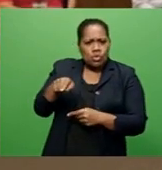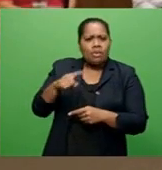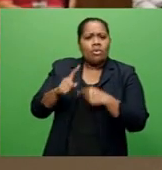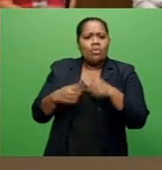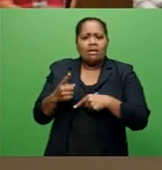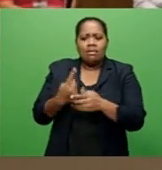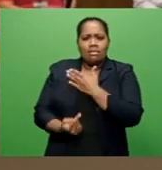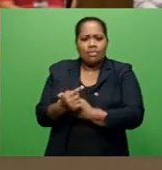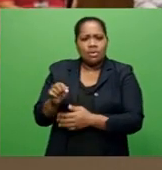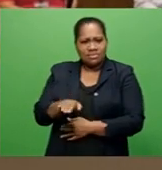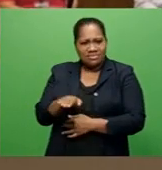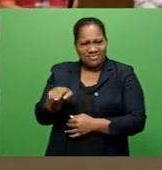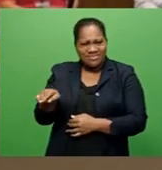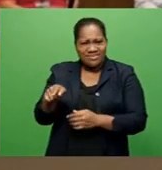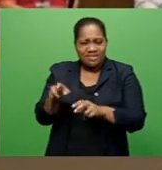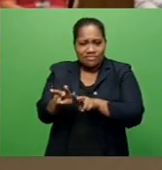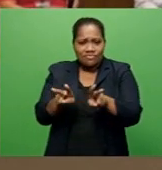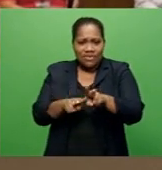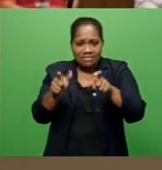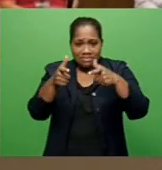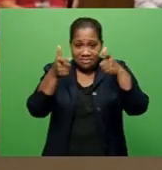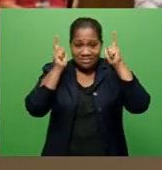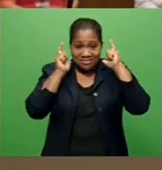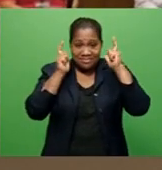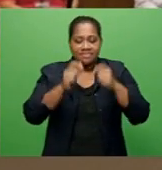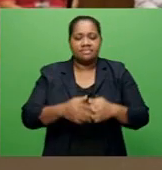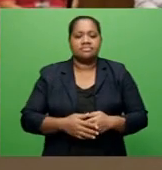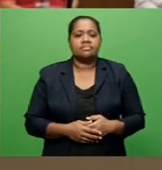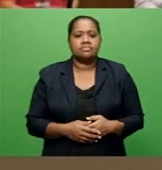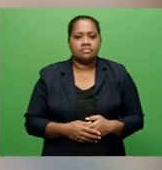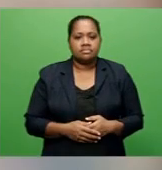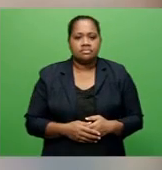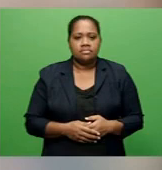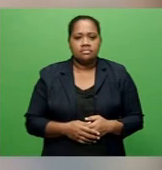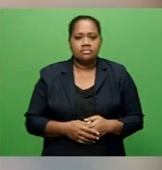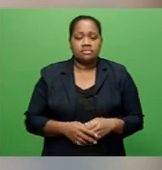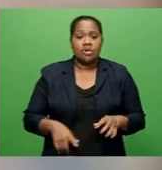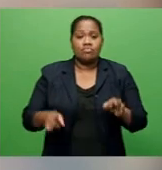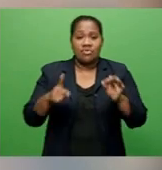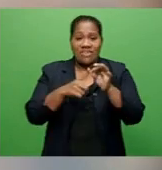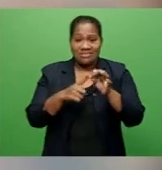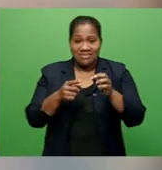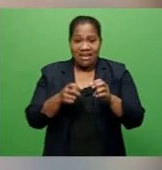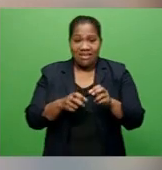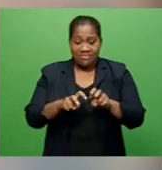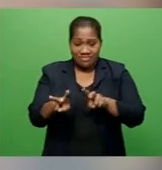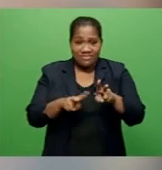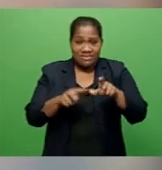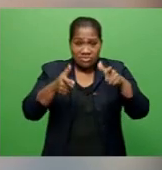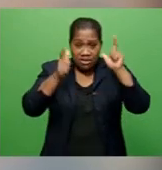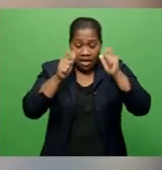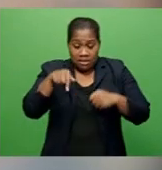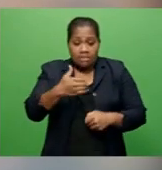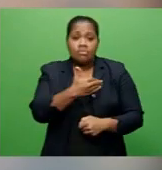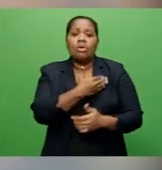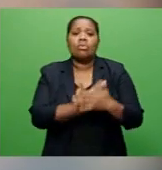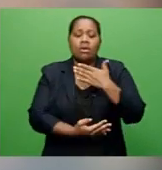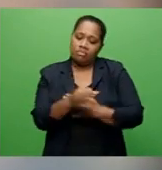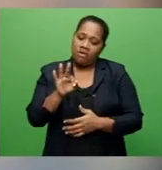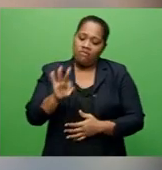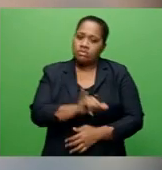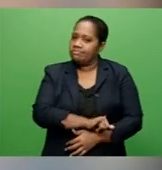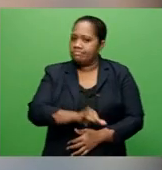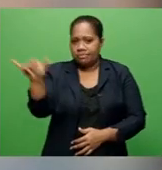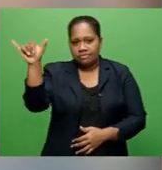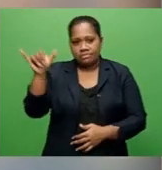The University of the South Pacific Vice Chancellor Professor Paul Ahluwalia and his wife Sandra Price were this morning deported after the two